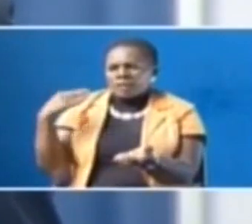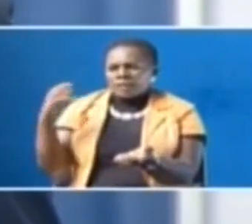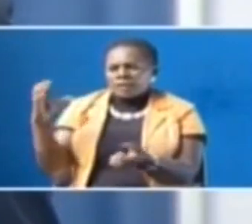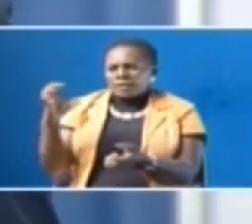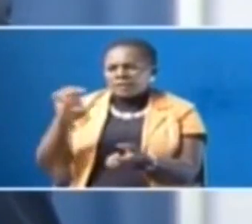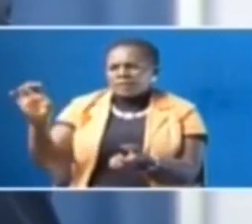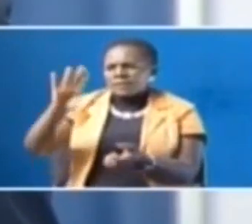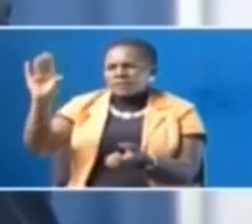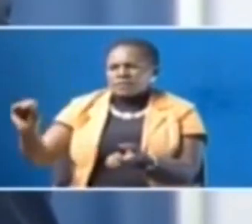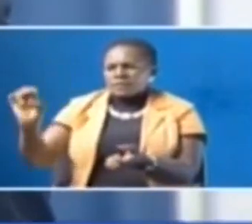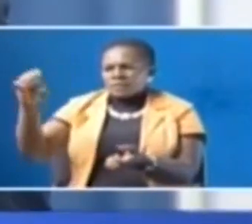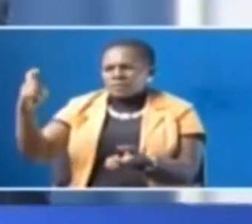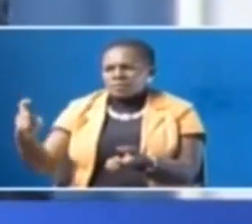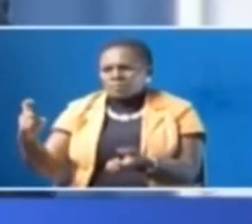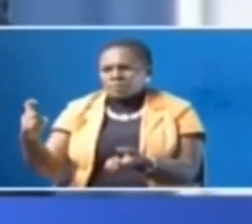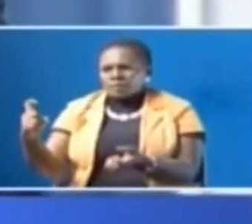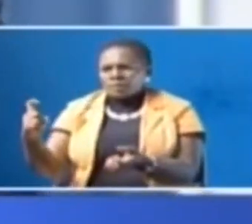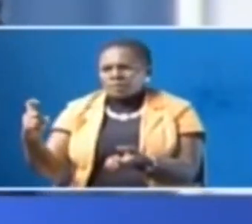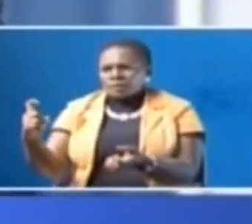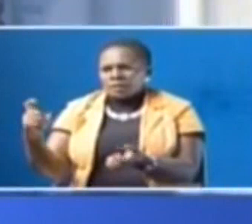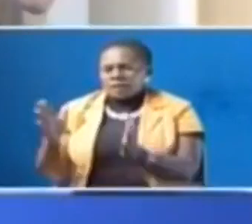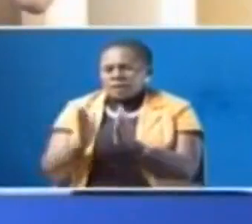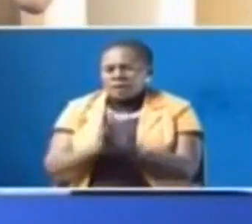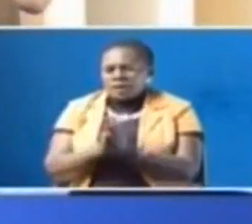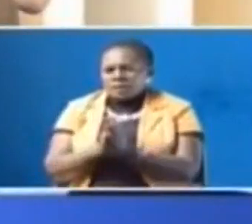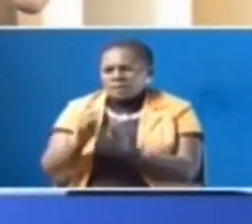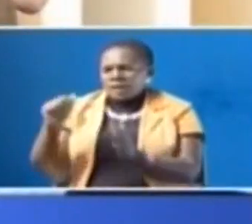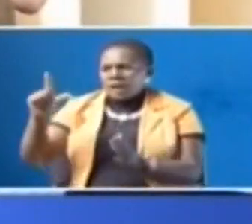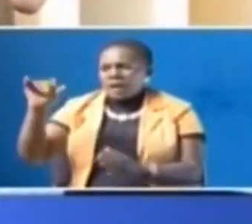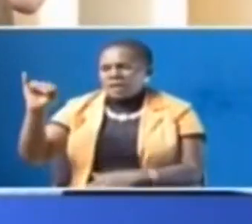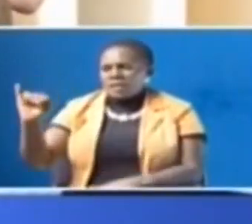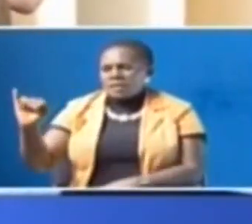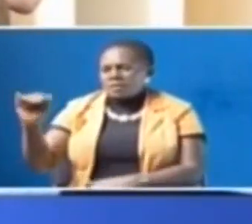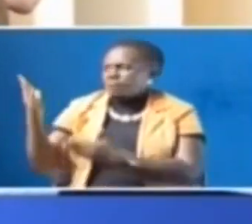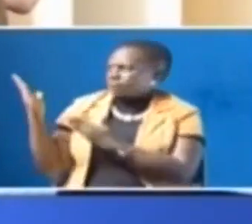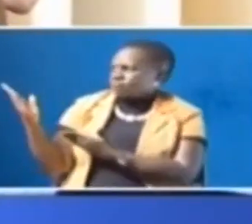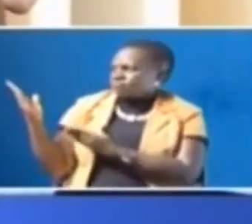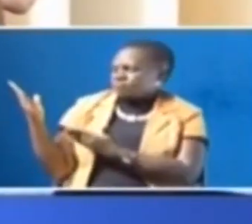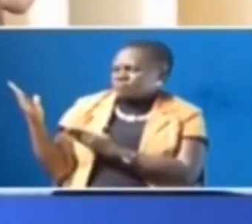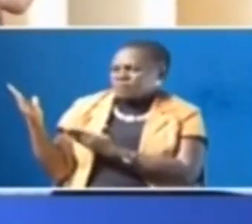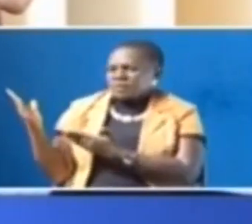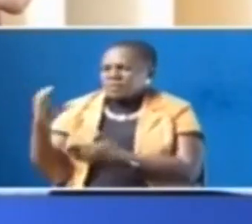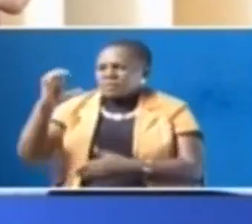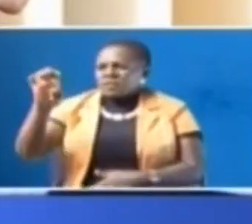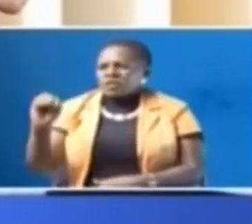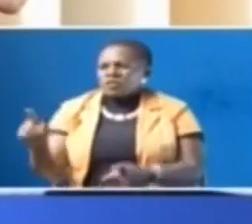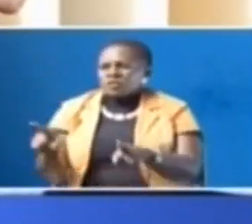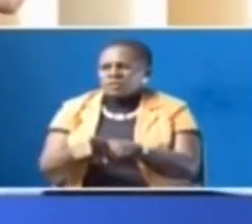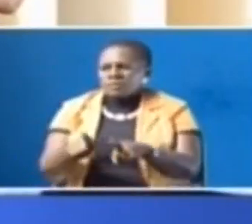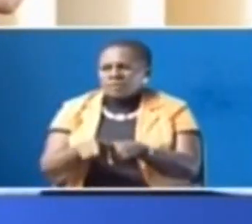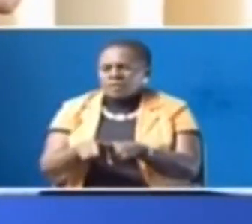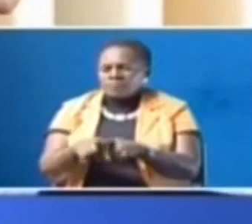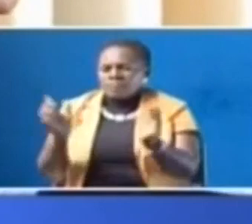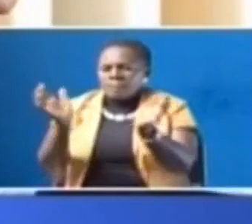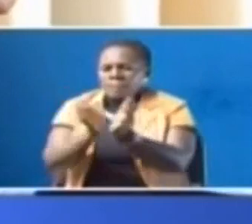Africa Chief Executive Officer Andre Desimon and Ali Khan Sachu. The ex-Kestrel CEO has also been handed a